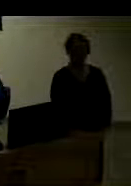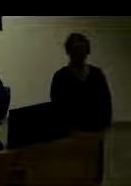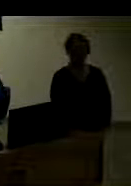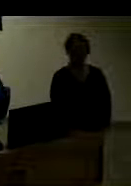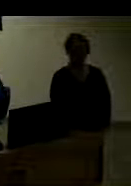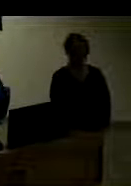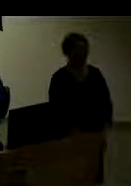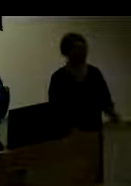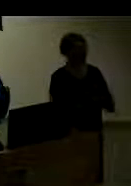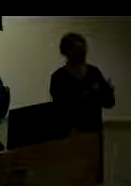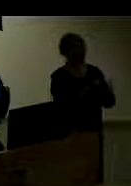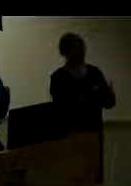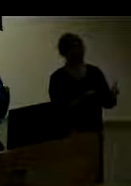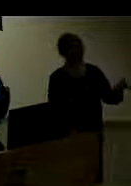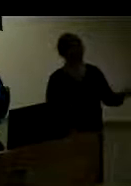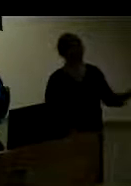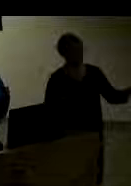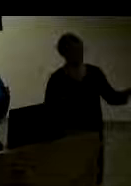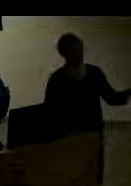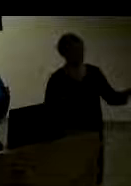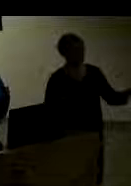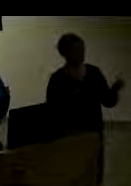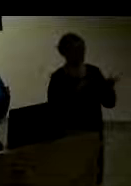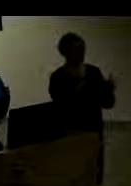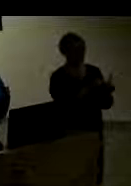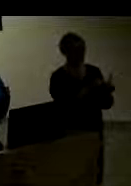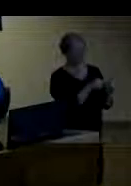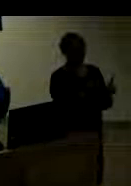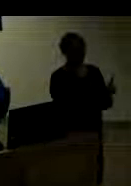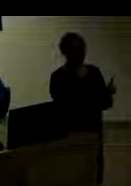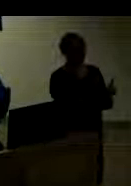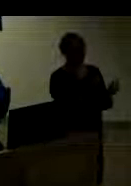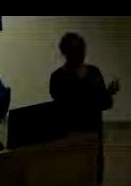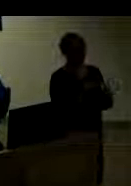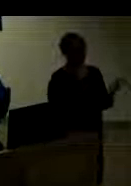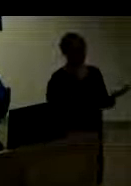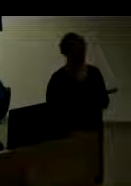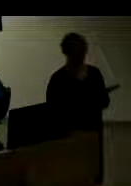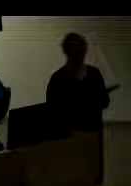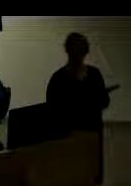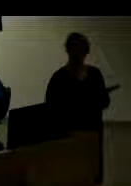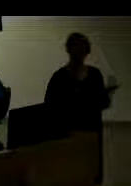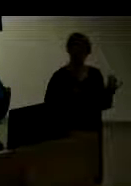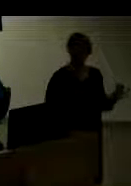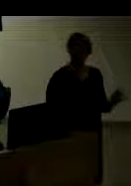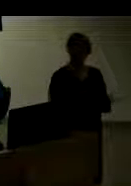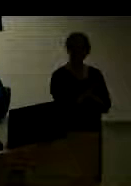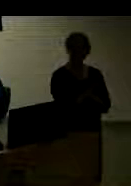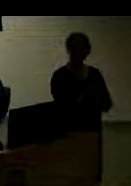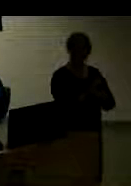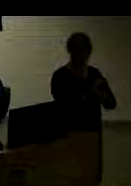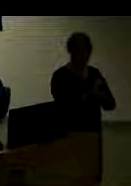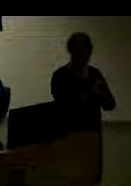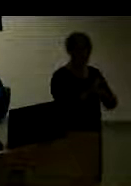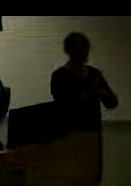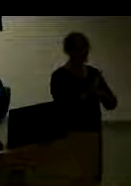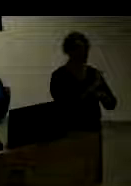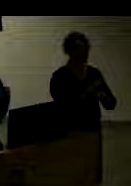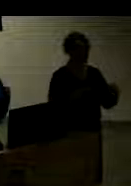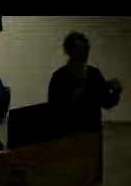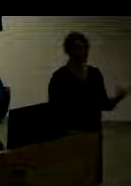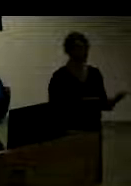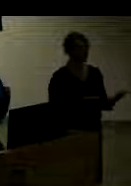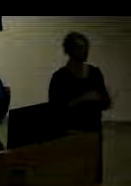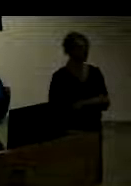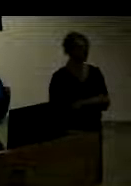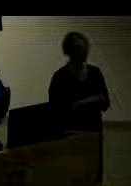Then we sort of separated. He came here to do his internship and residency